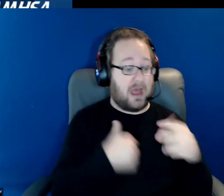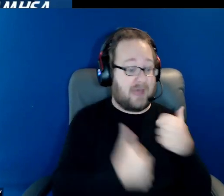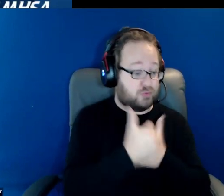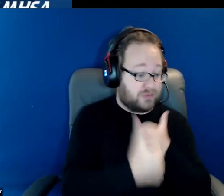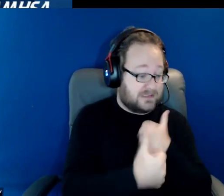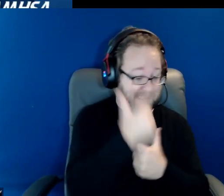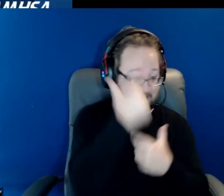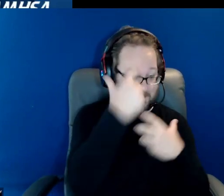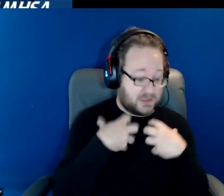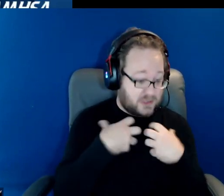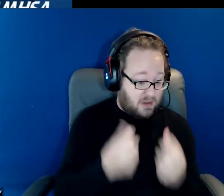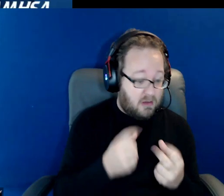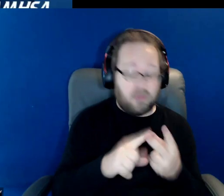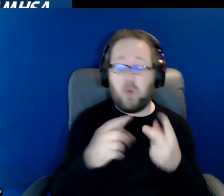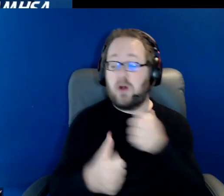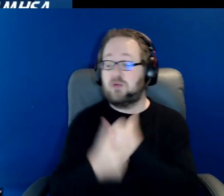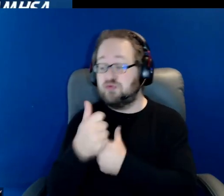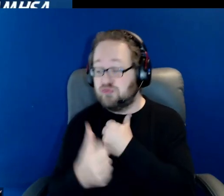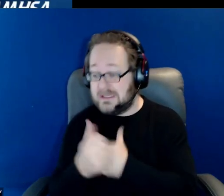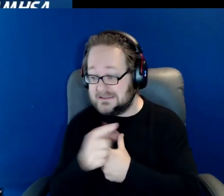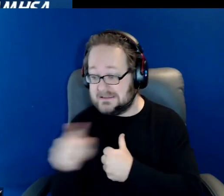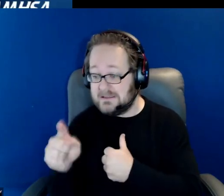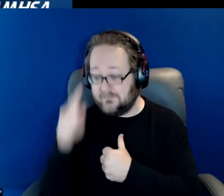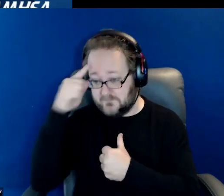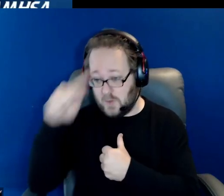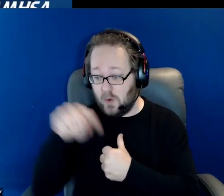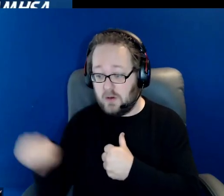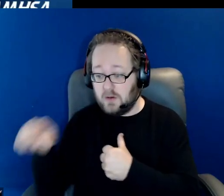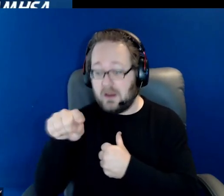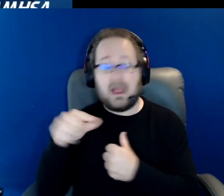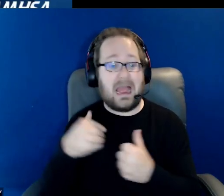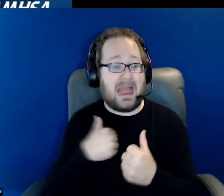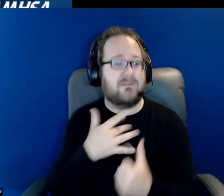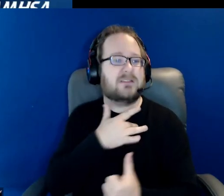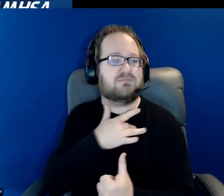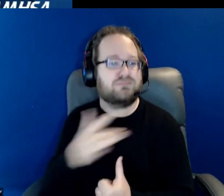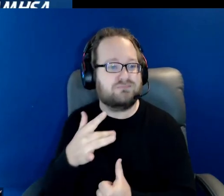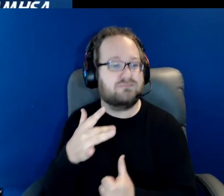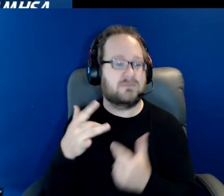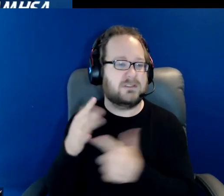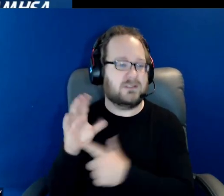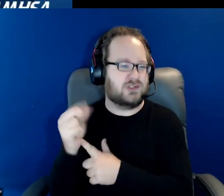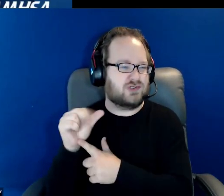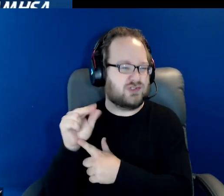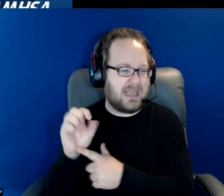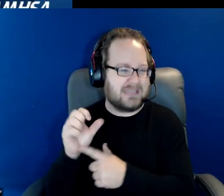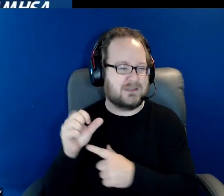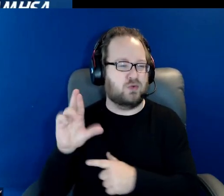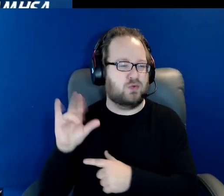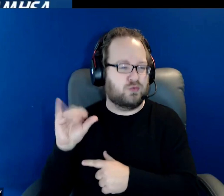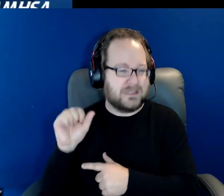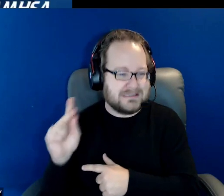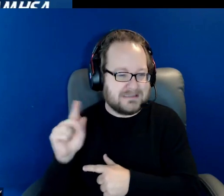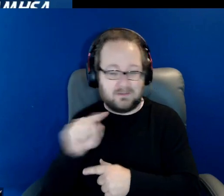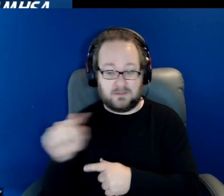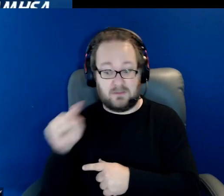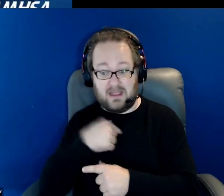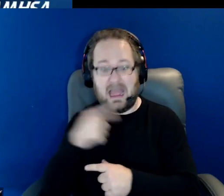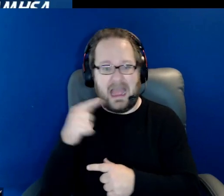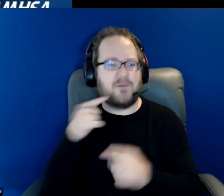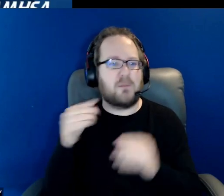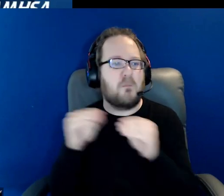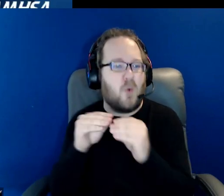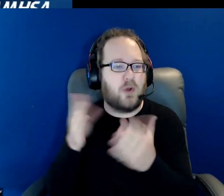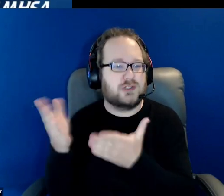substance use conditions receive care, thrive, and achieve well-being. Before I say anything else, I want